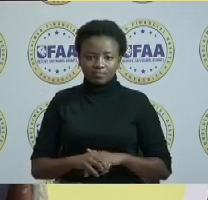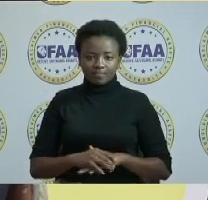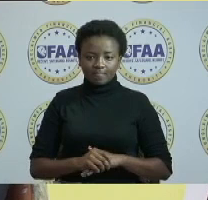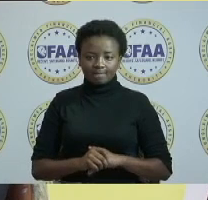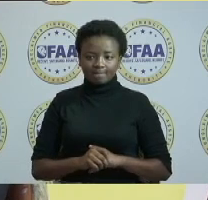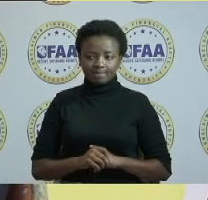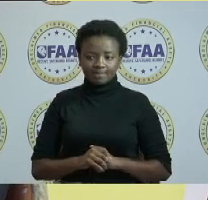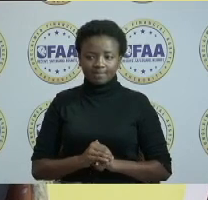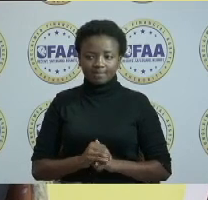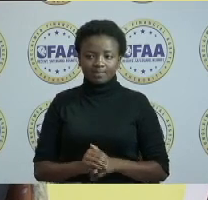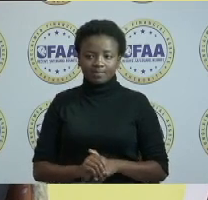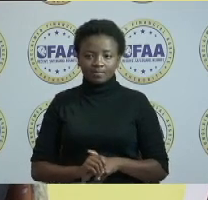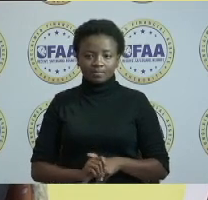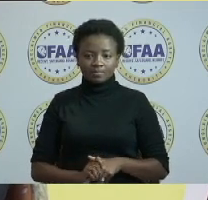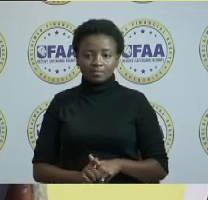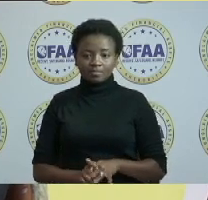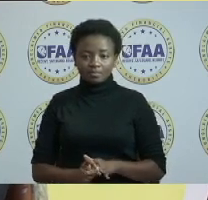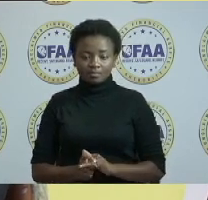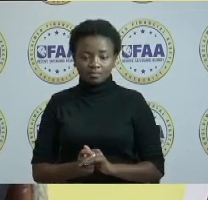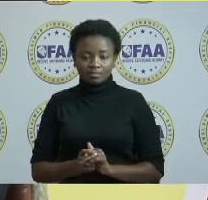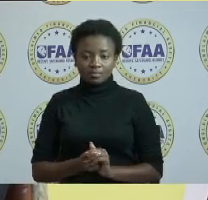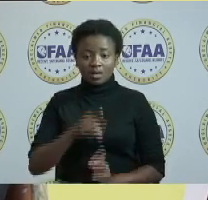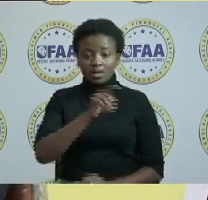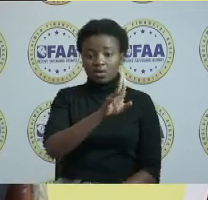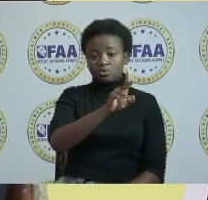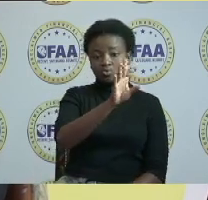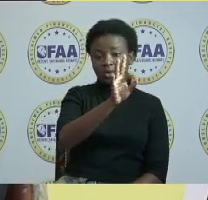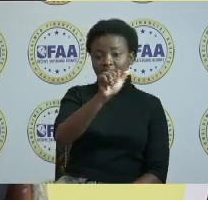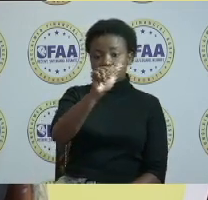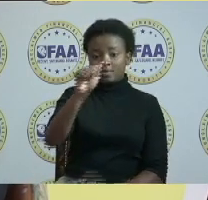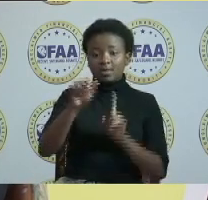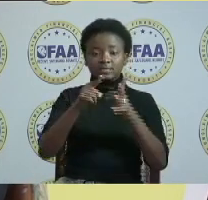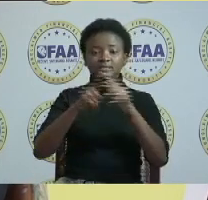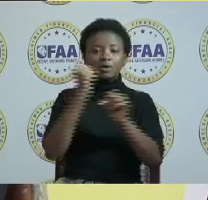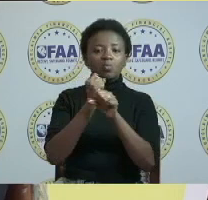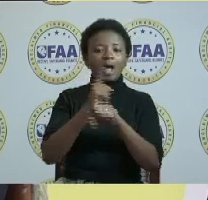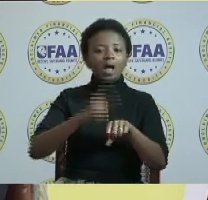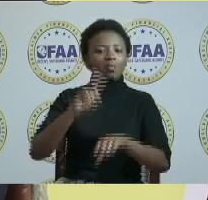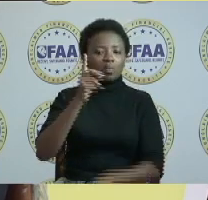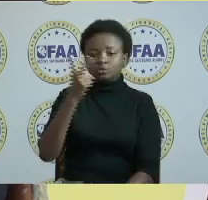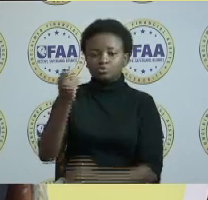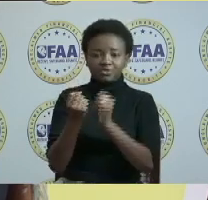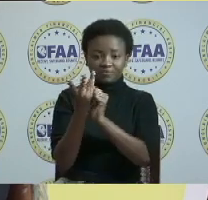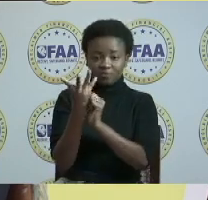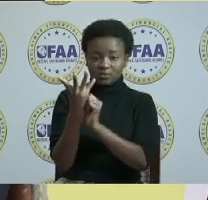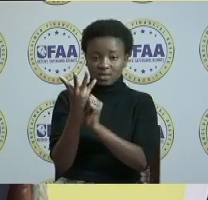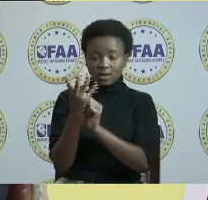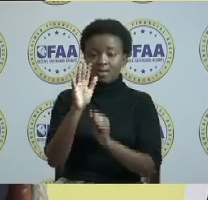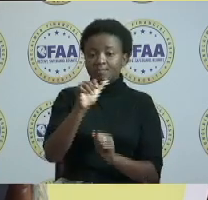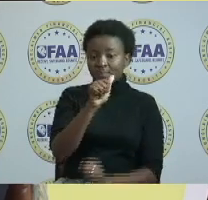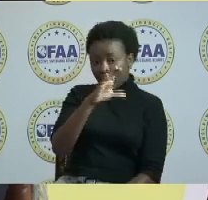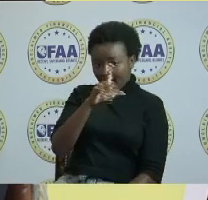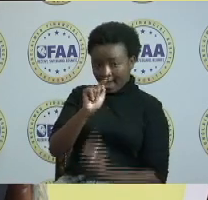the authority began our operations in 2014. The act that